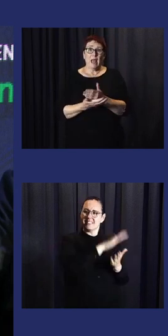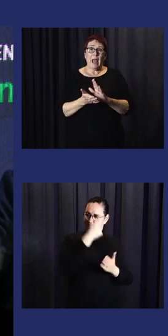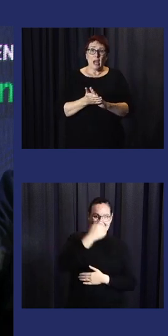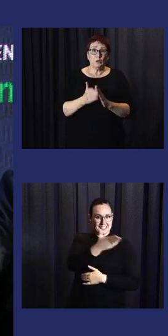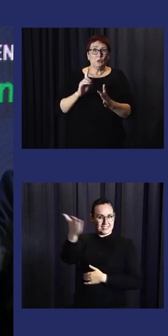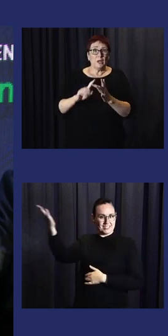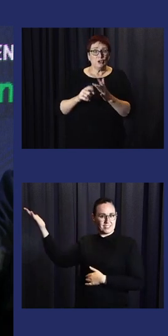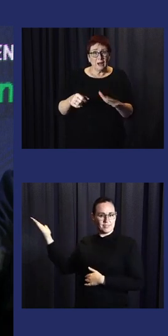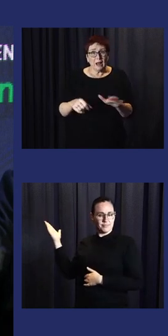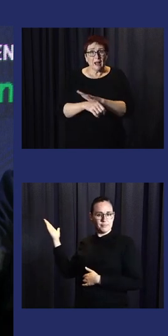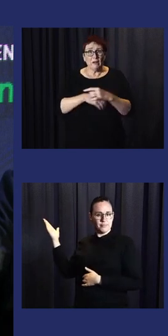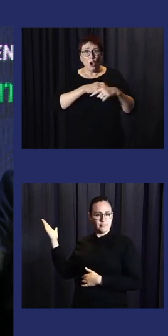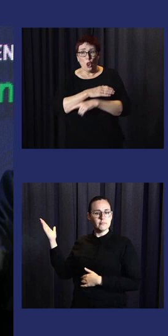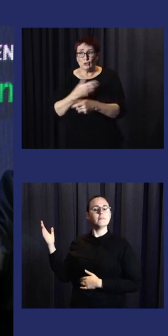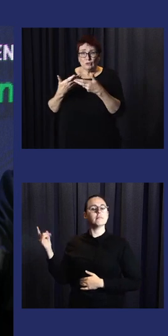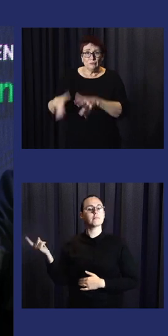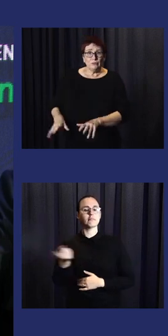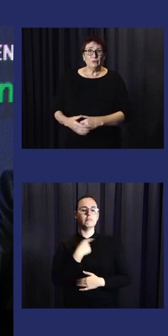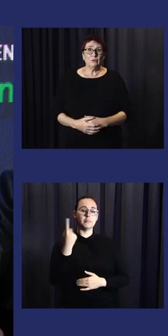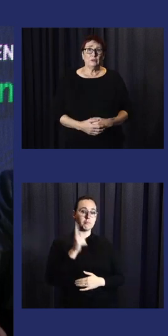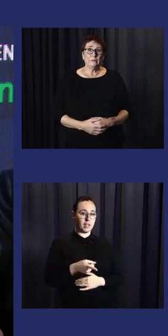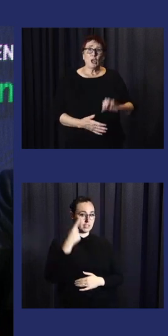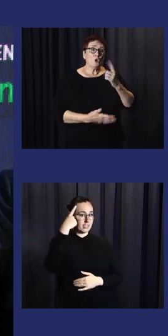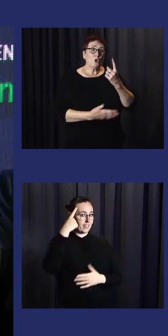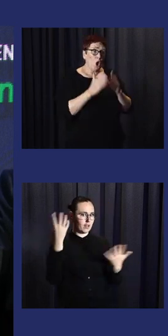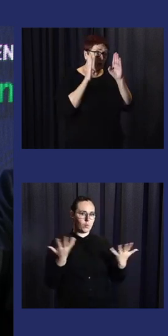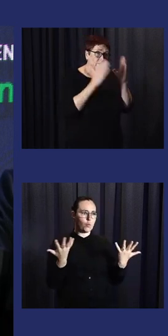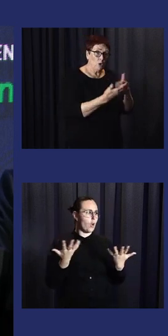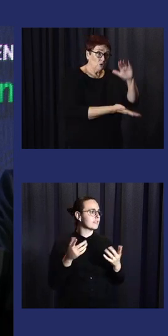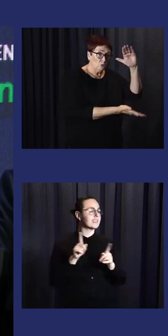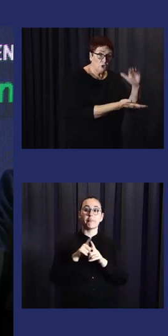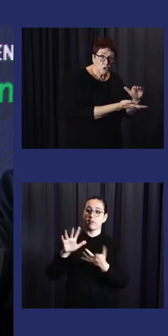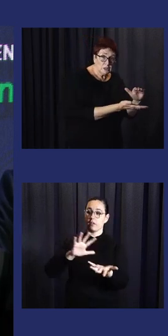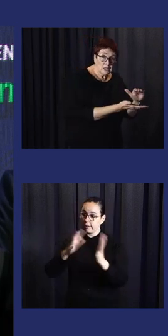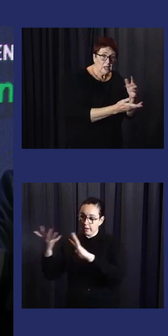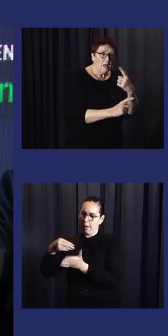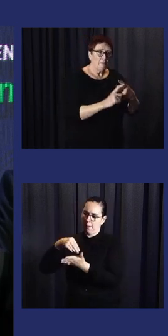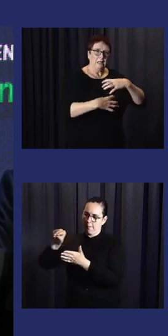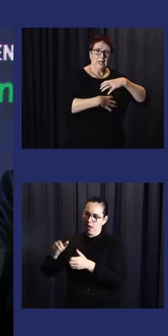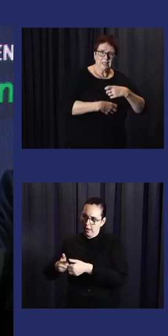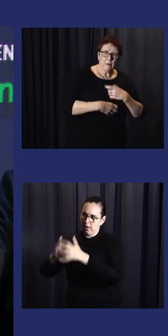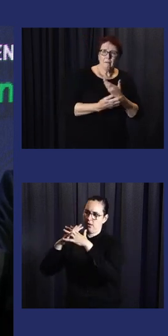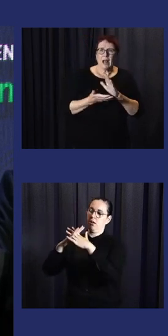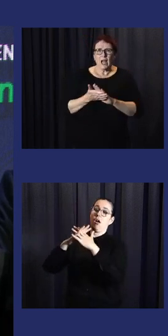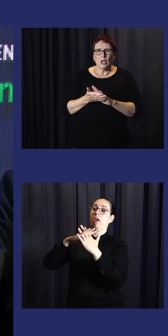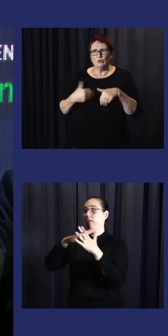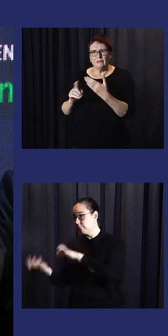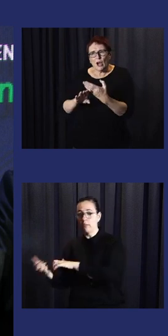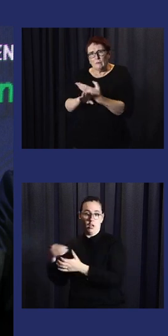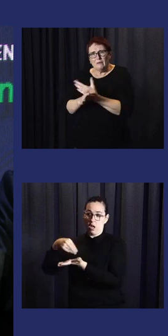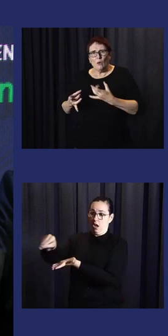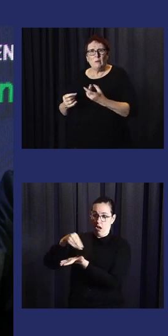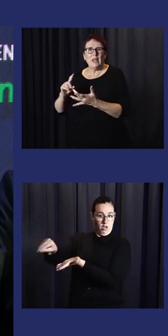over and above issues of mitigation and adaptation, and then again separate to what we require for